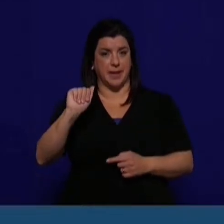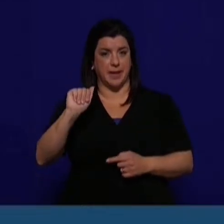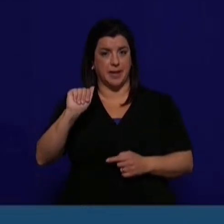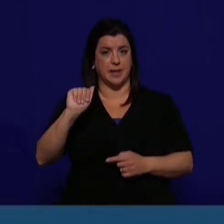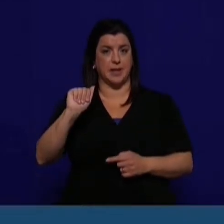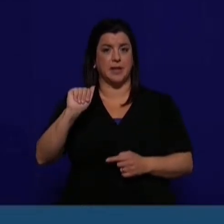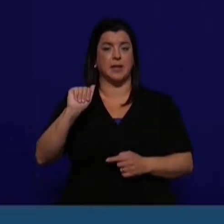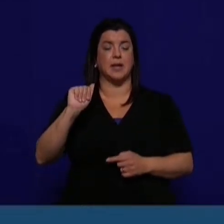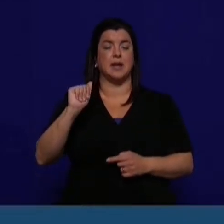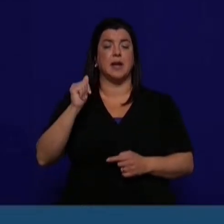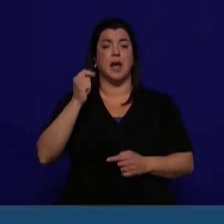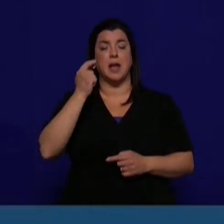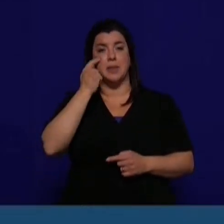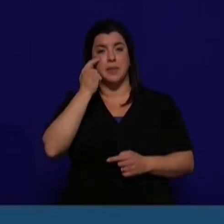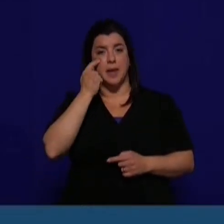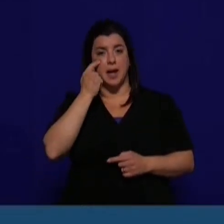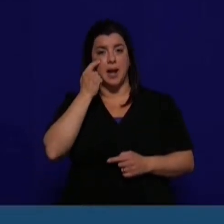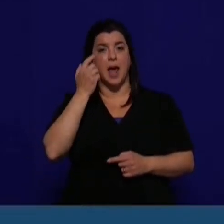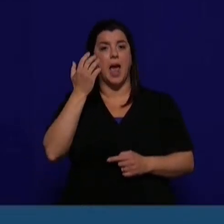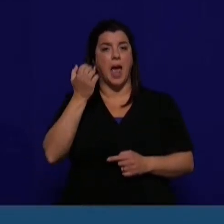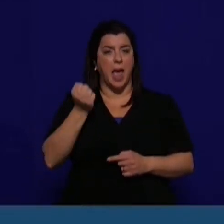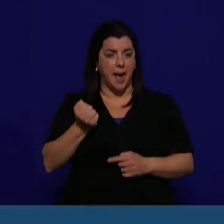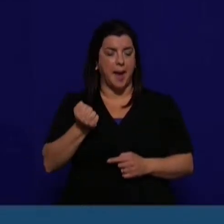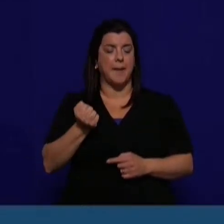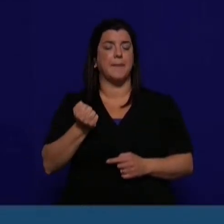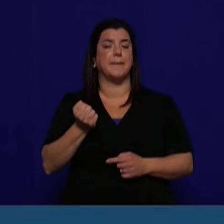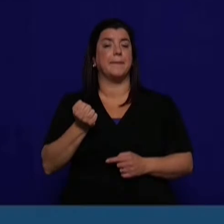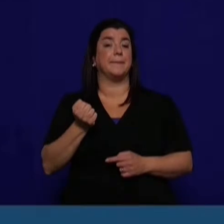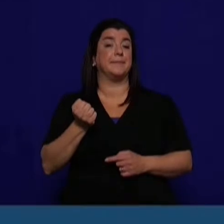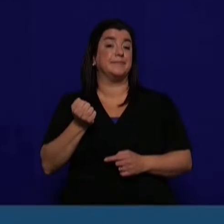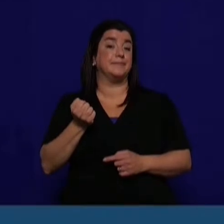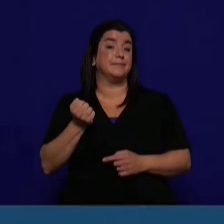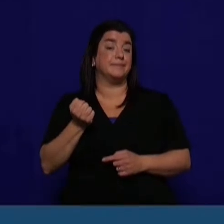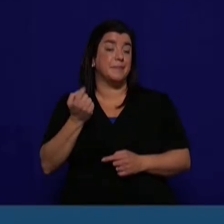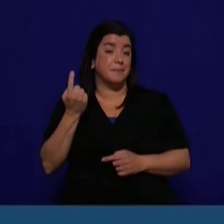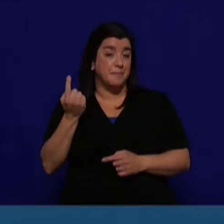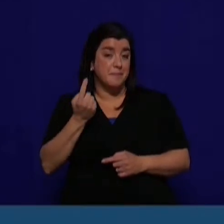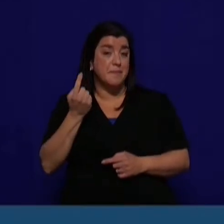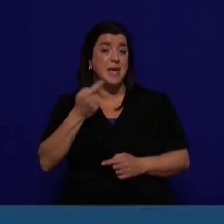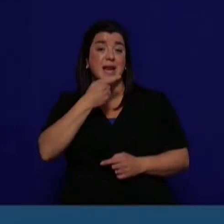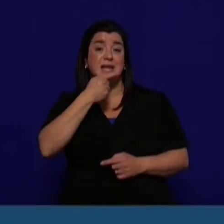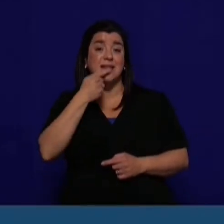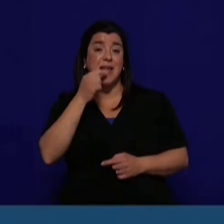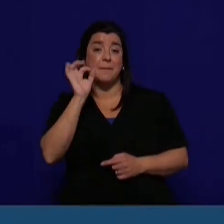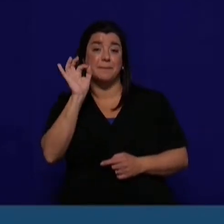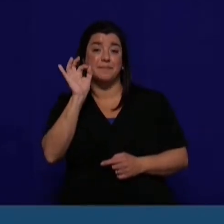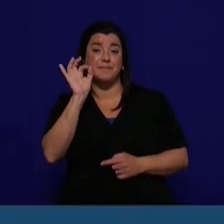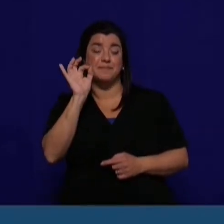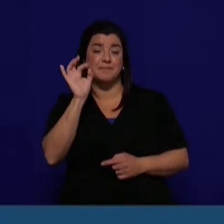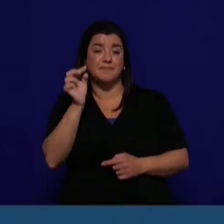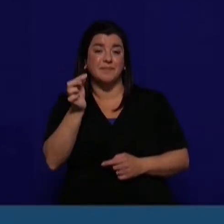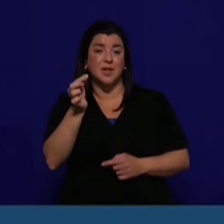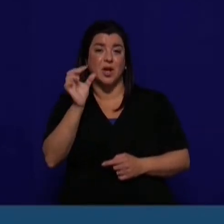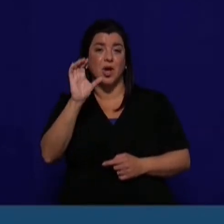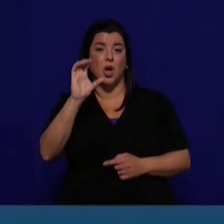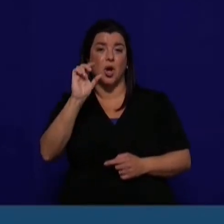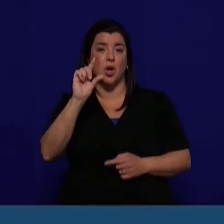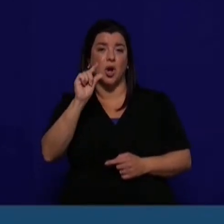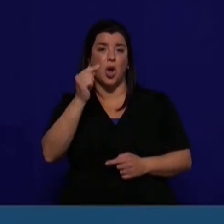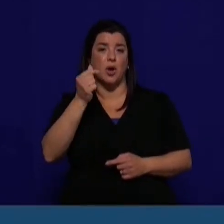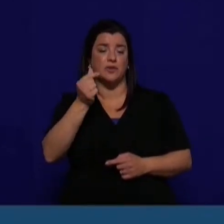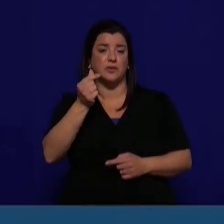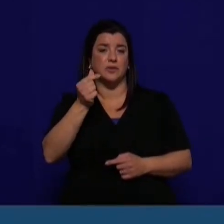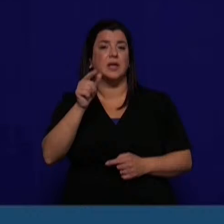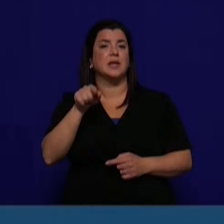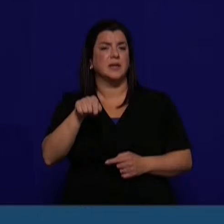rat li jista' jkun hemm dan il-link bejn blood clots u anka il-vaccine, infatti ġiet listed bħala side effect, però